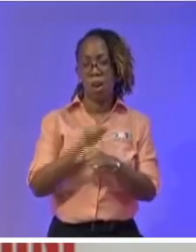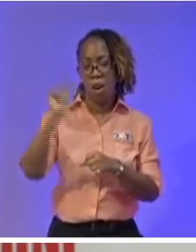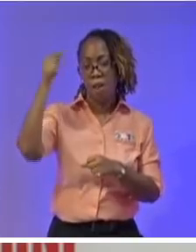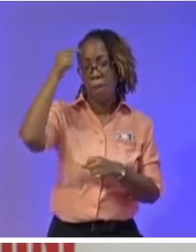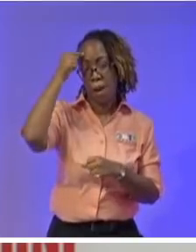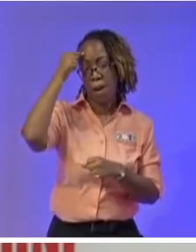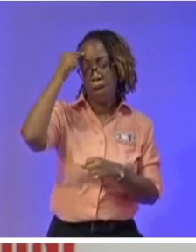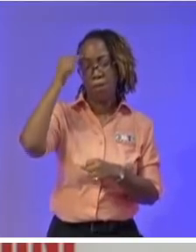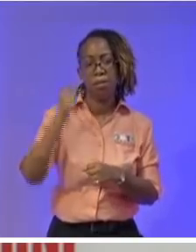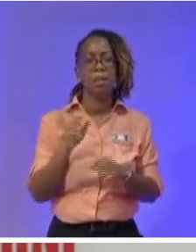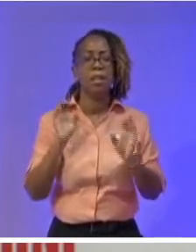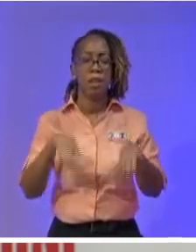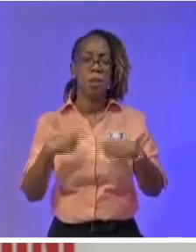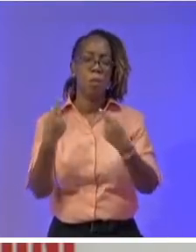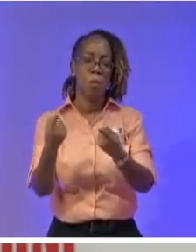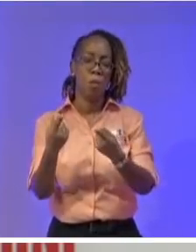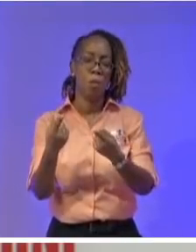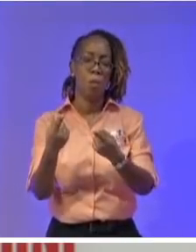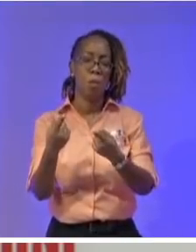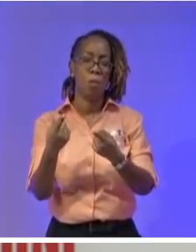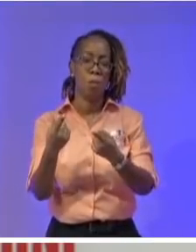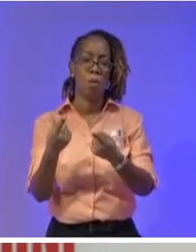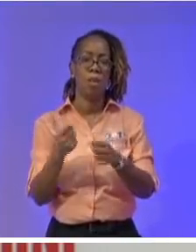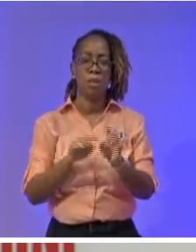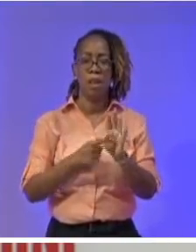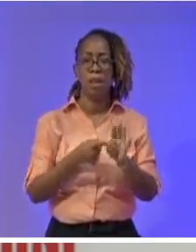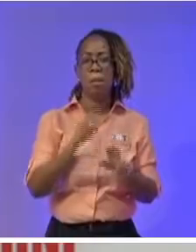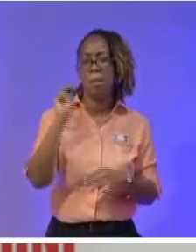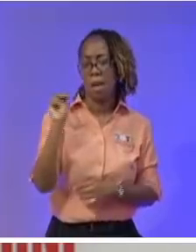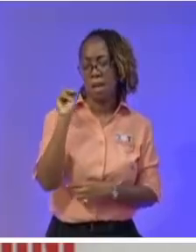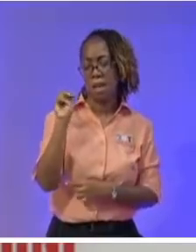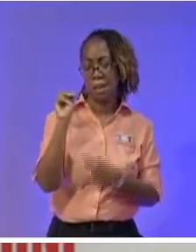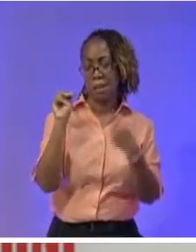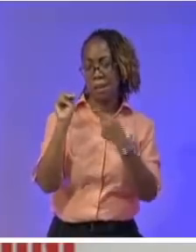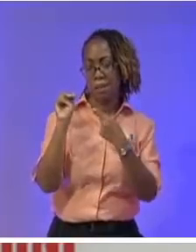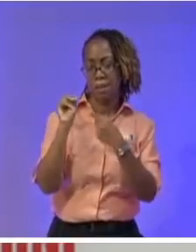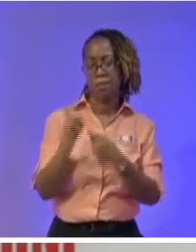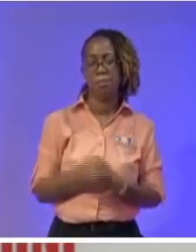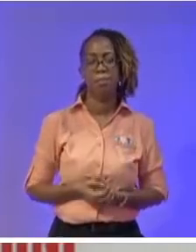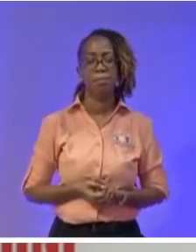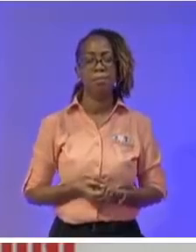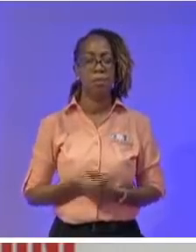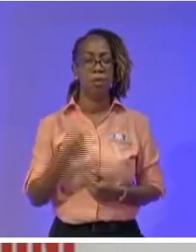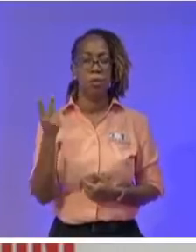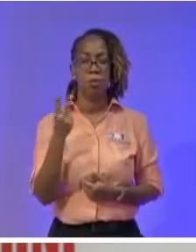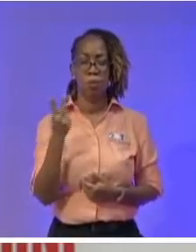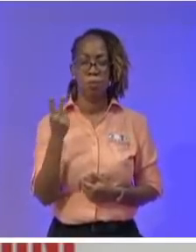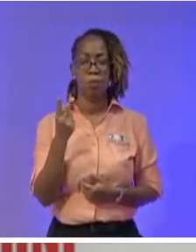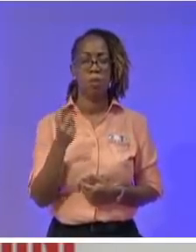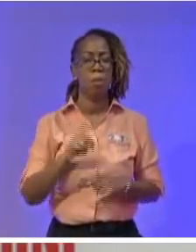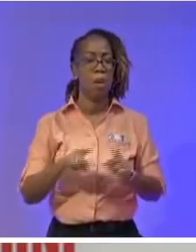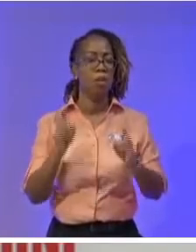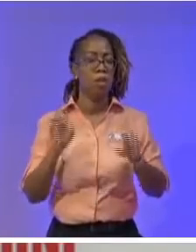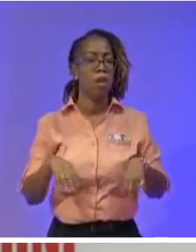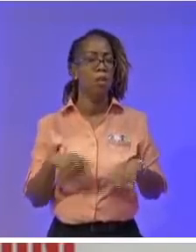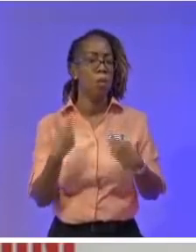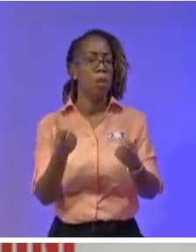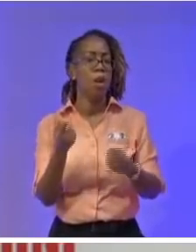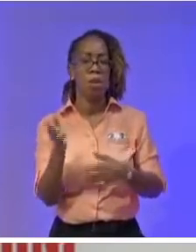Monday, you have these 2 dedicated sites for you. However, you can still go to any site